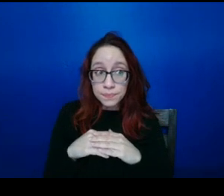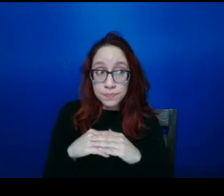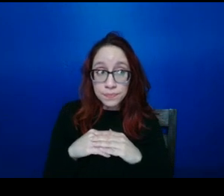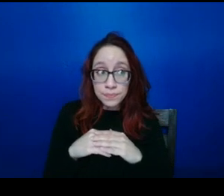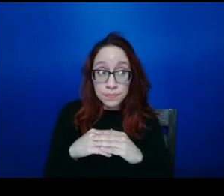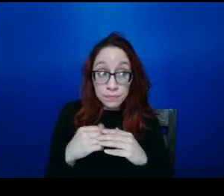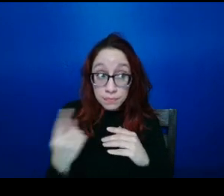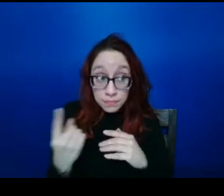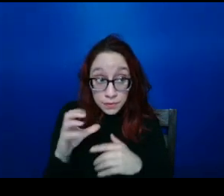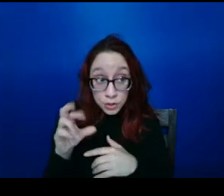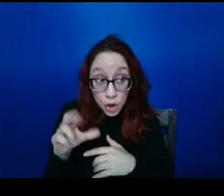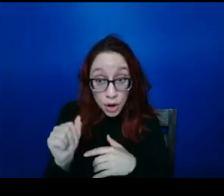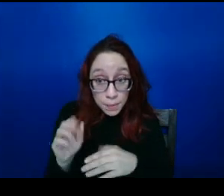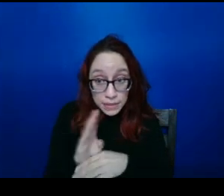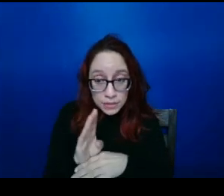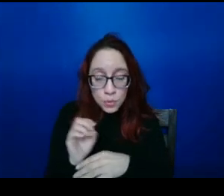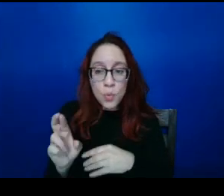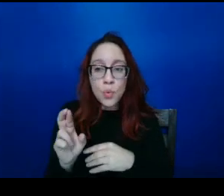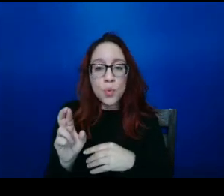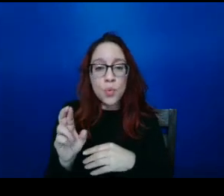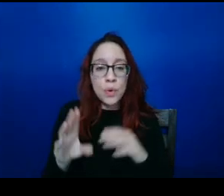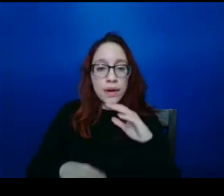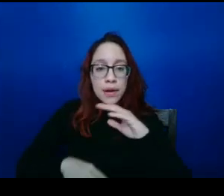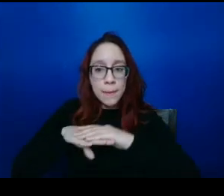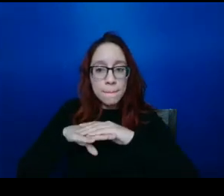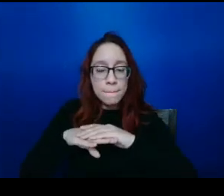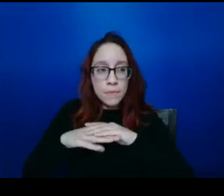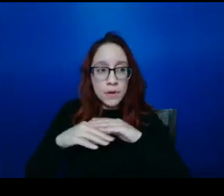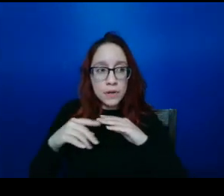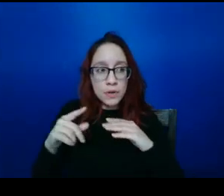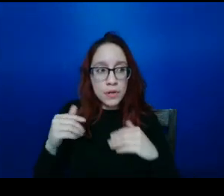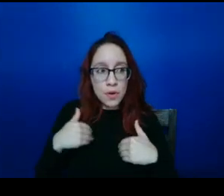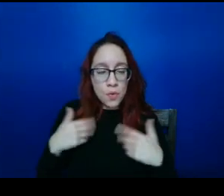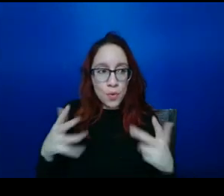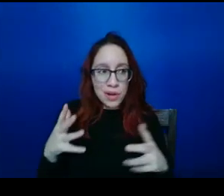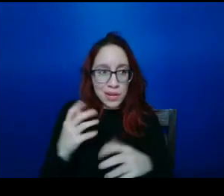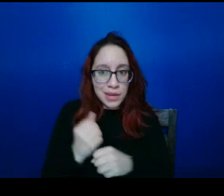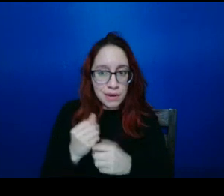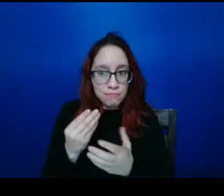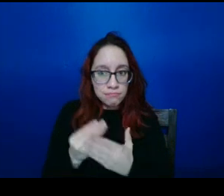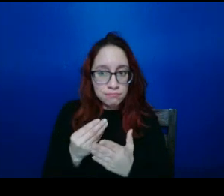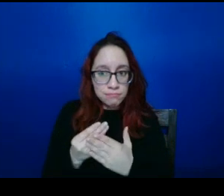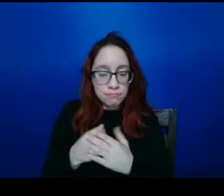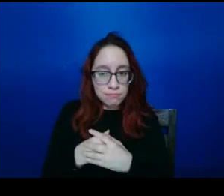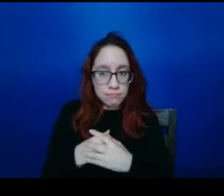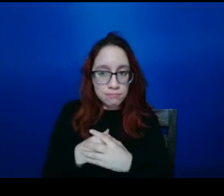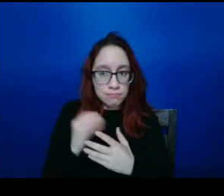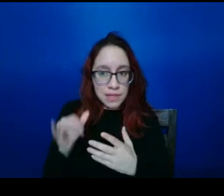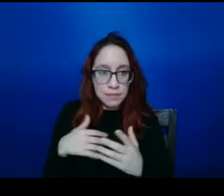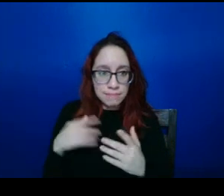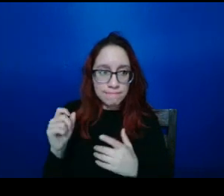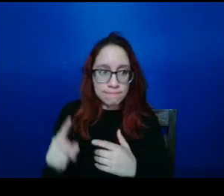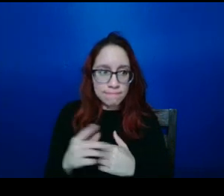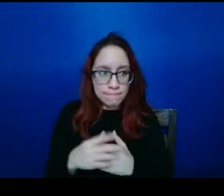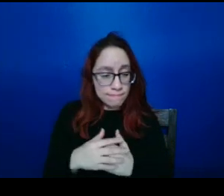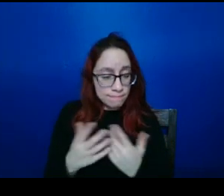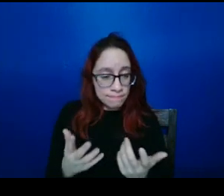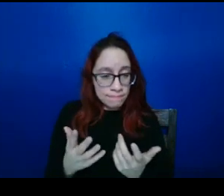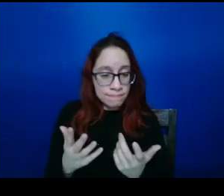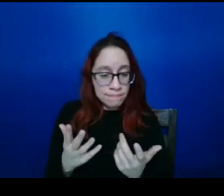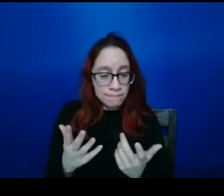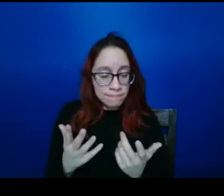any CRA business or are we just capping ones that have already received funding? So that's my question, because